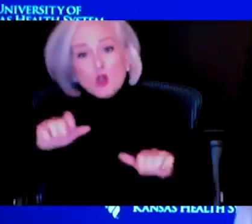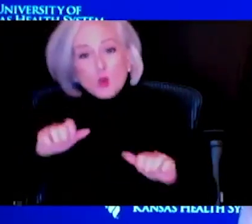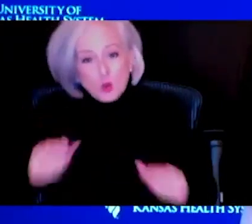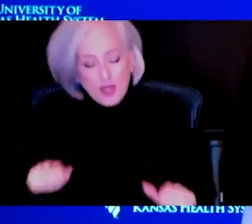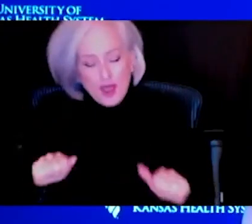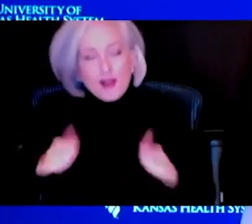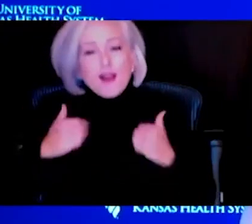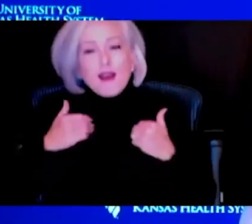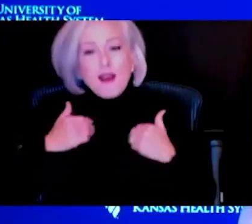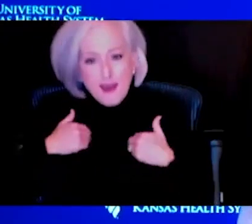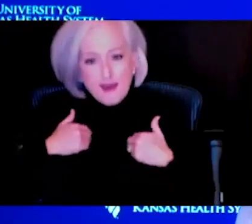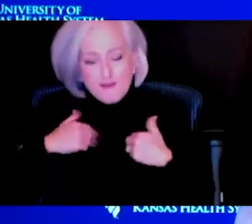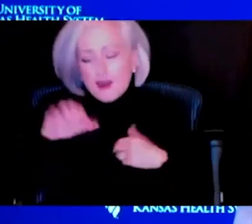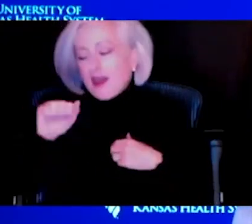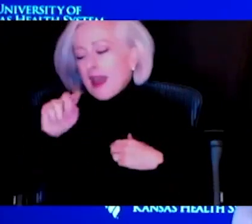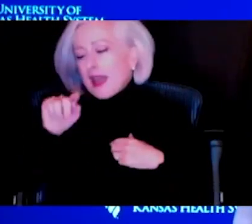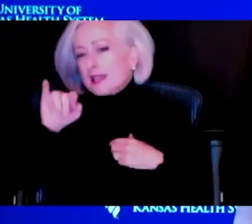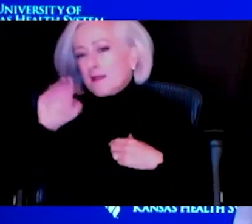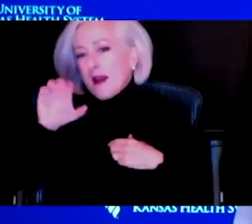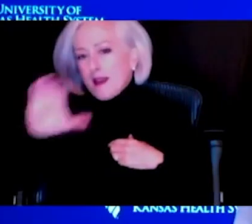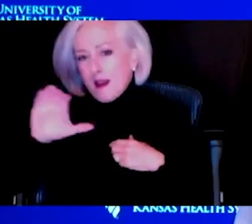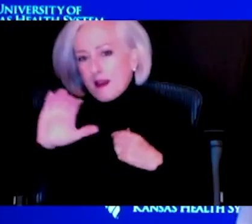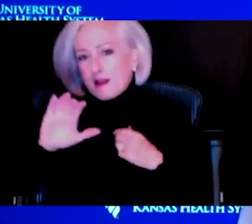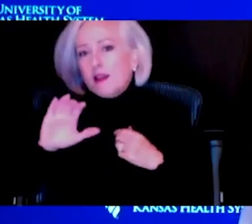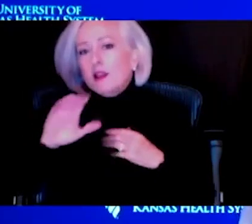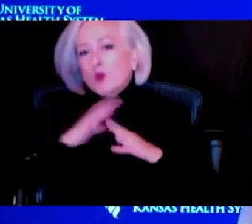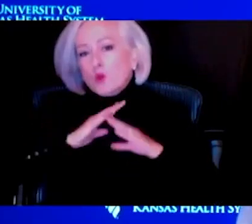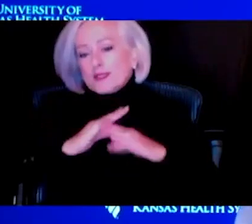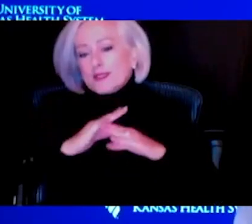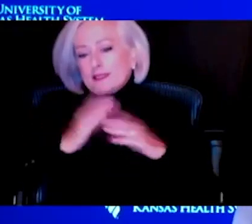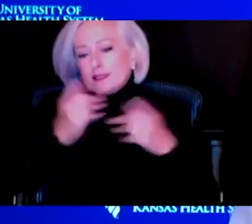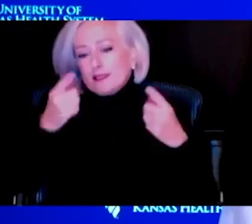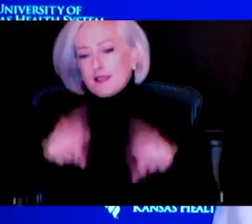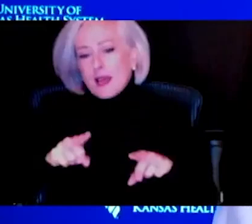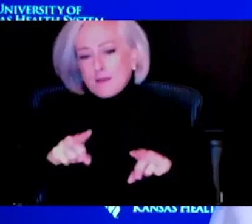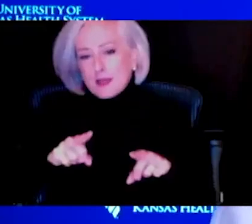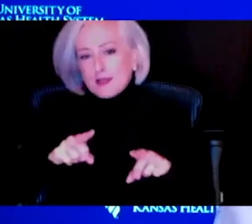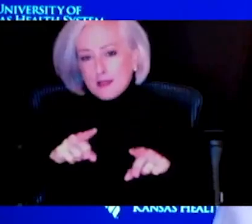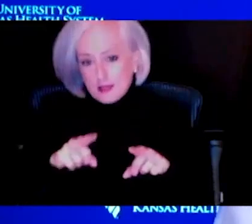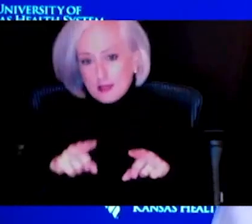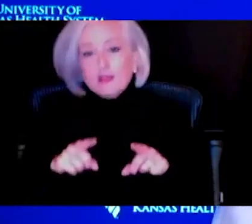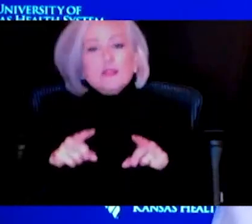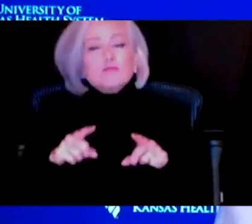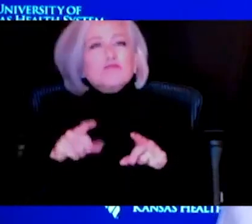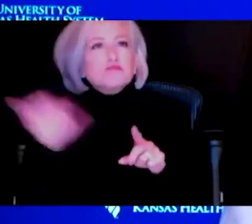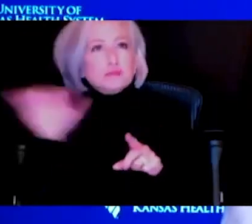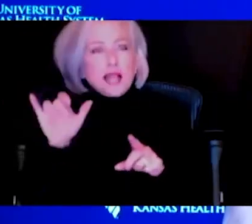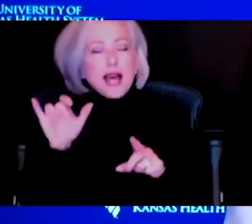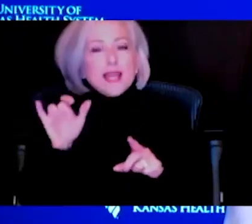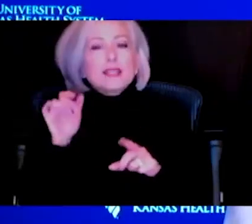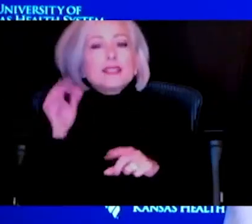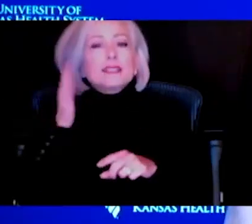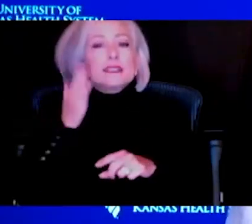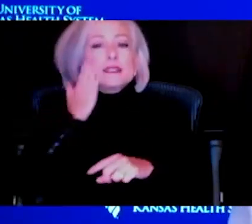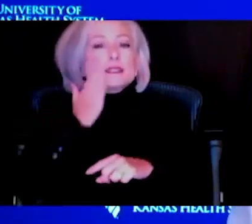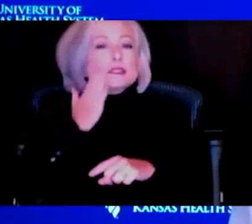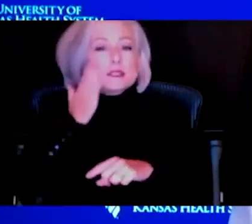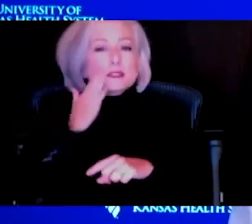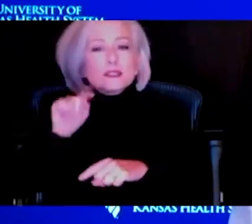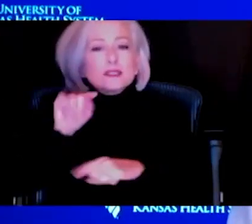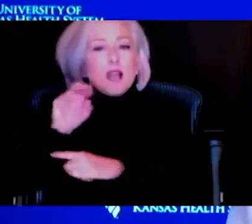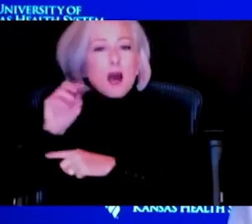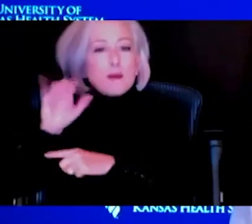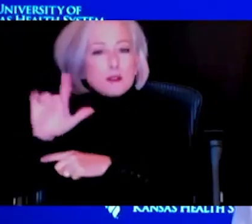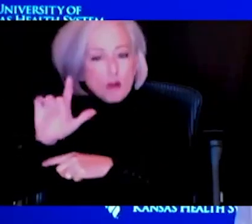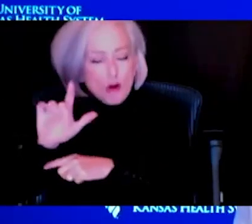occur during that time. With things such as topical antibiotics, it occurs less frequently because the amount delivered is so